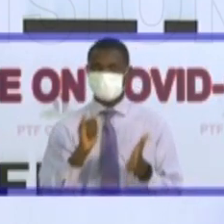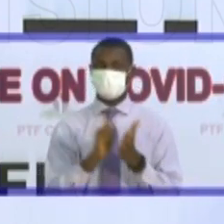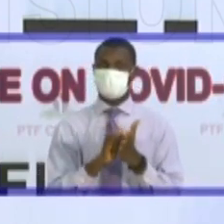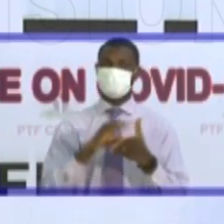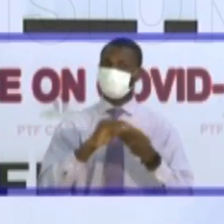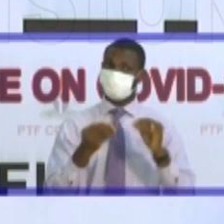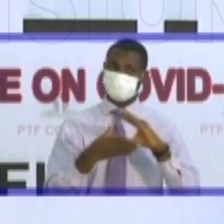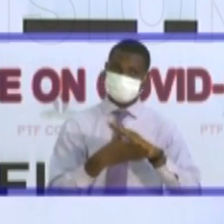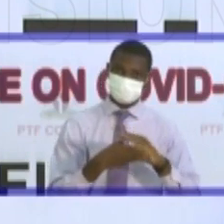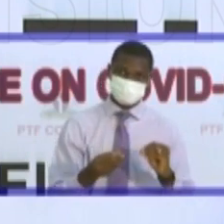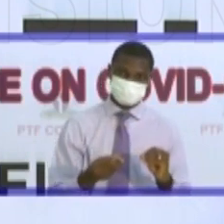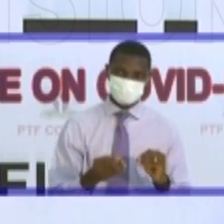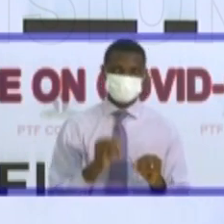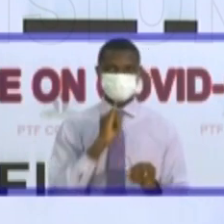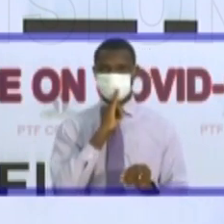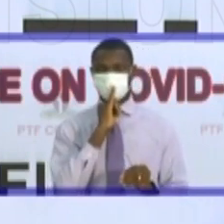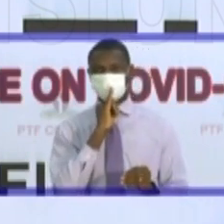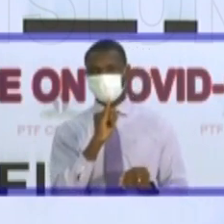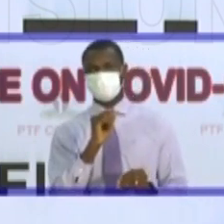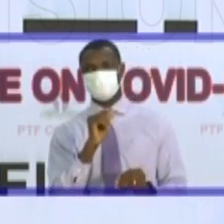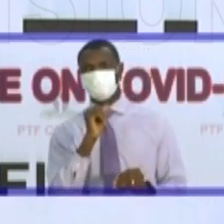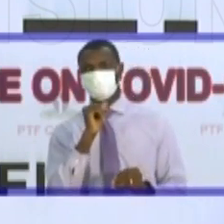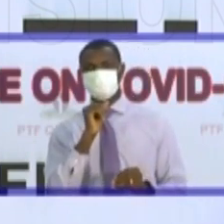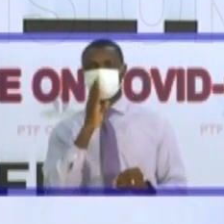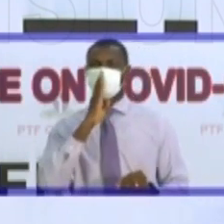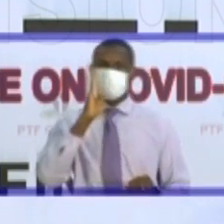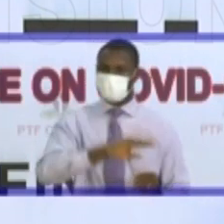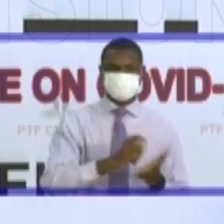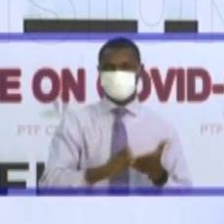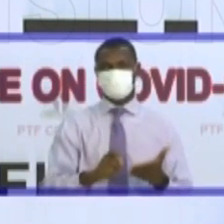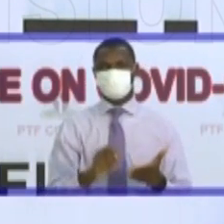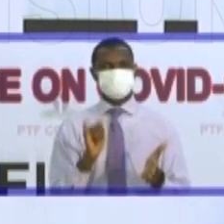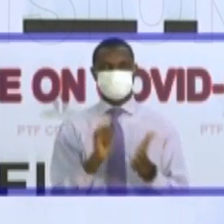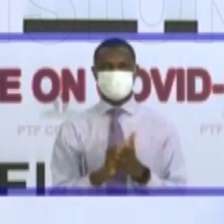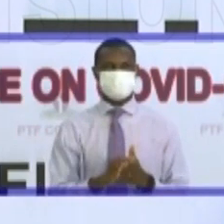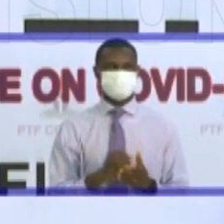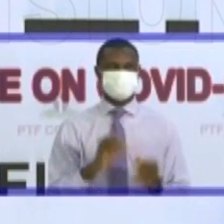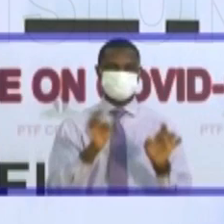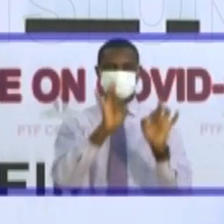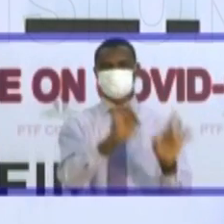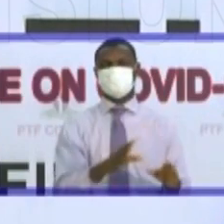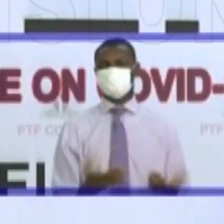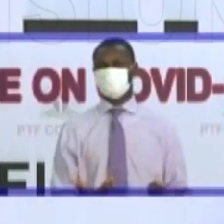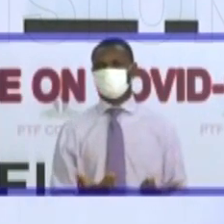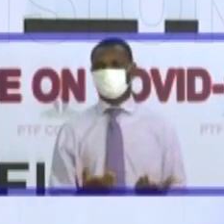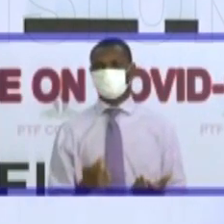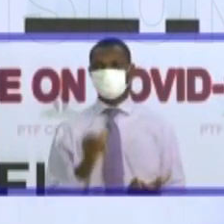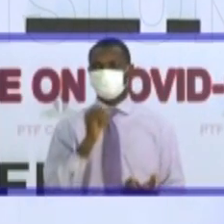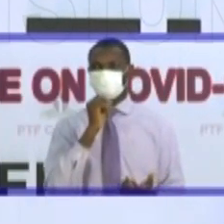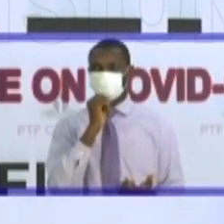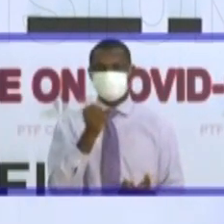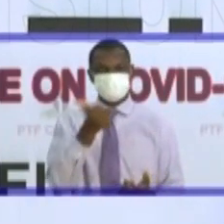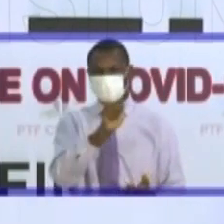statement patently false, it's also badly written. It is unfortunate that a small number of persons continue